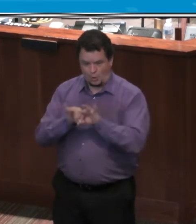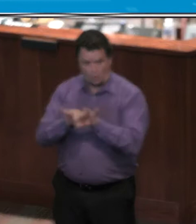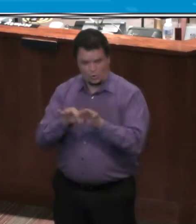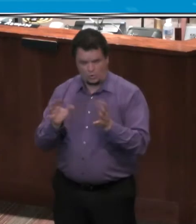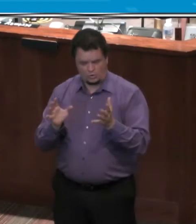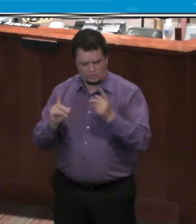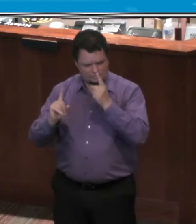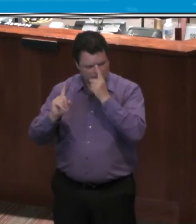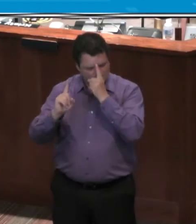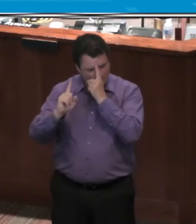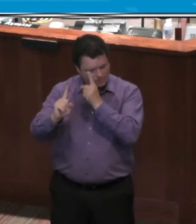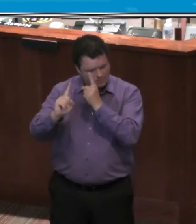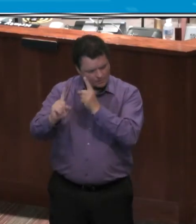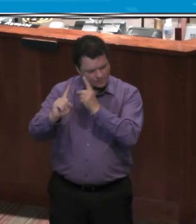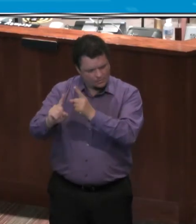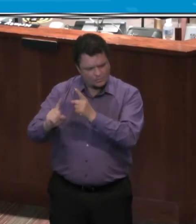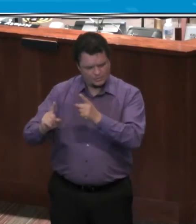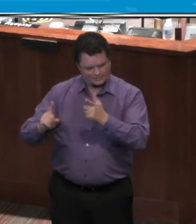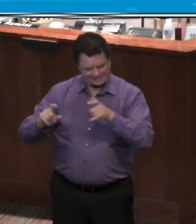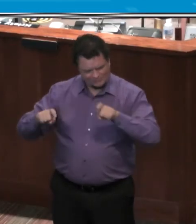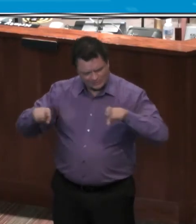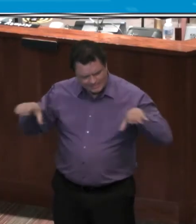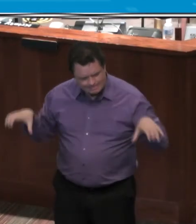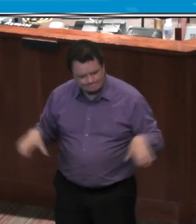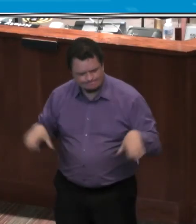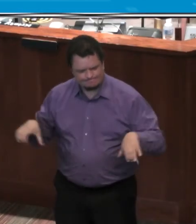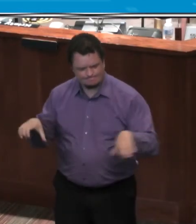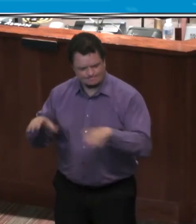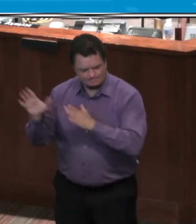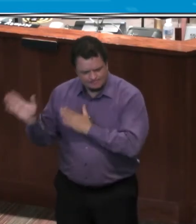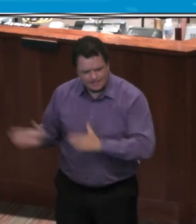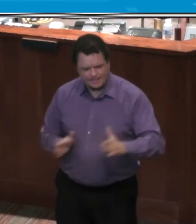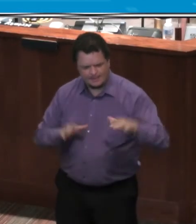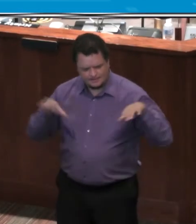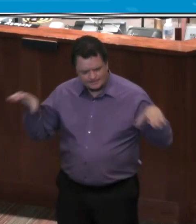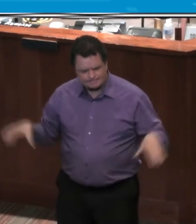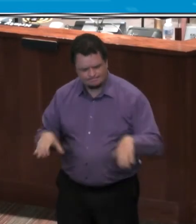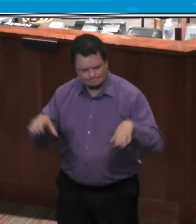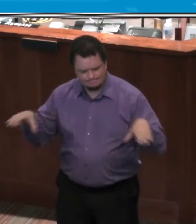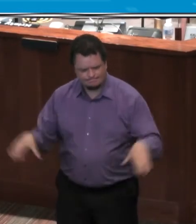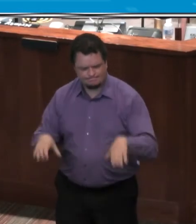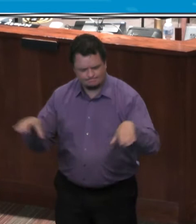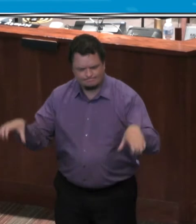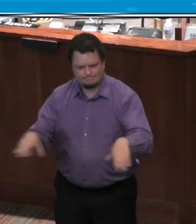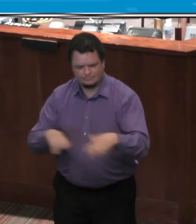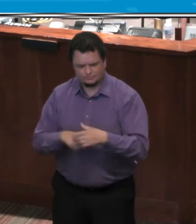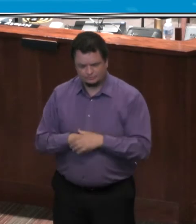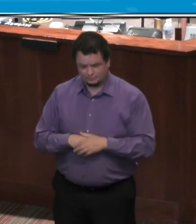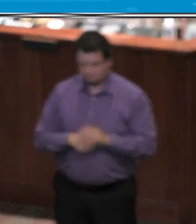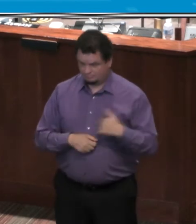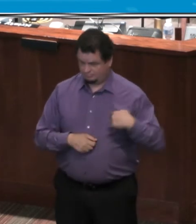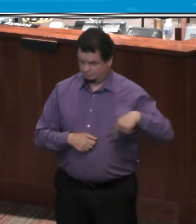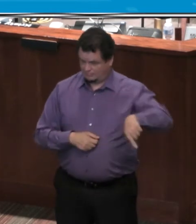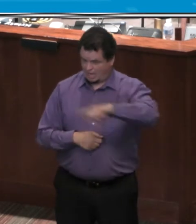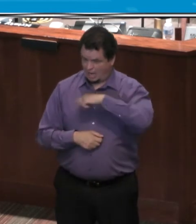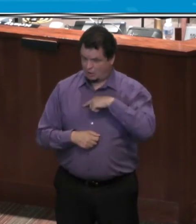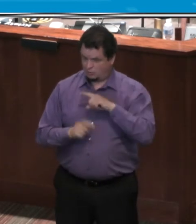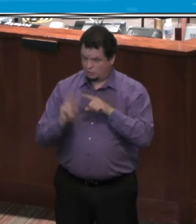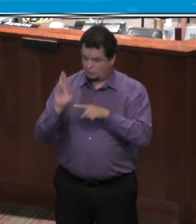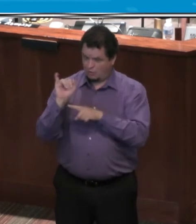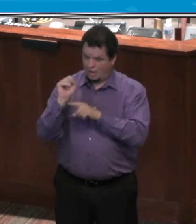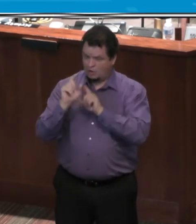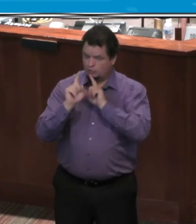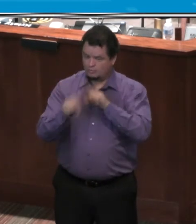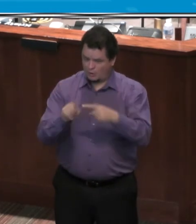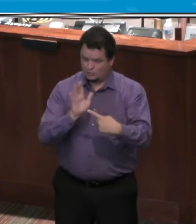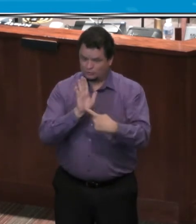Southeast. Our voices made it clear that there is a chance to mobilize Southeast, finish the projects that are underway, and chart a path forward that looked at